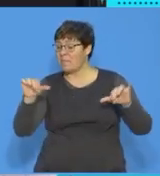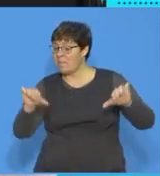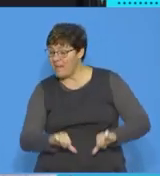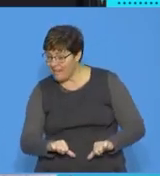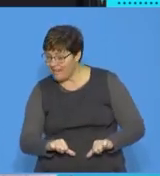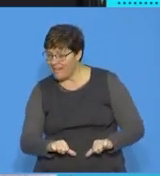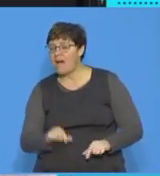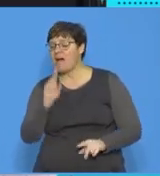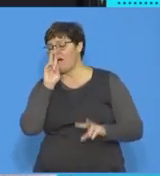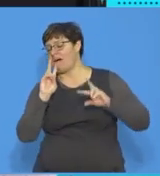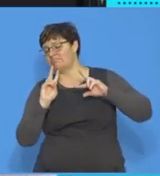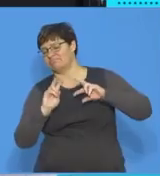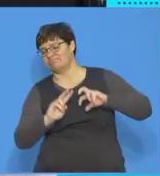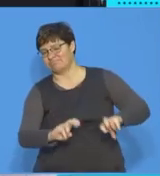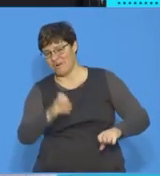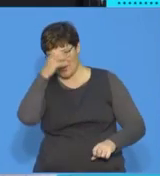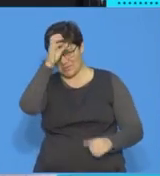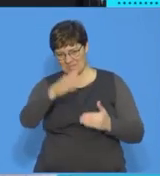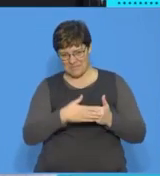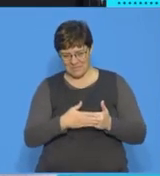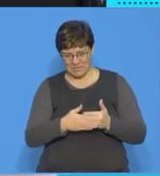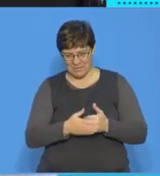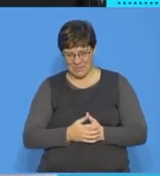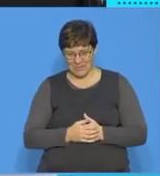we explore this concept in a lot